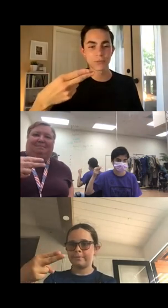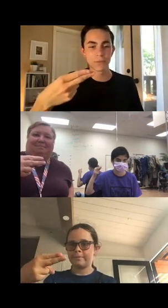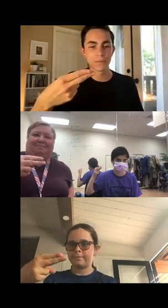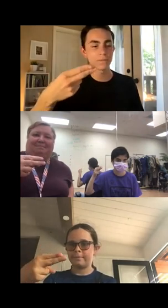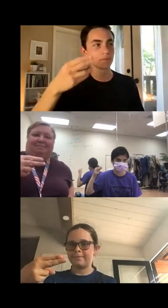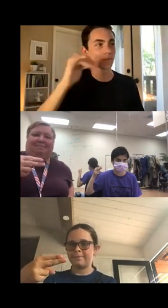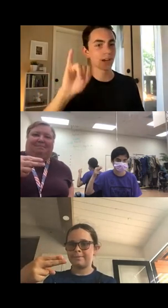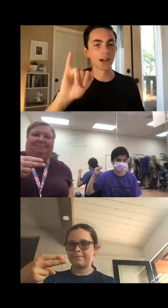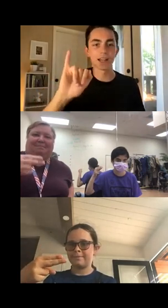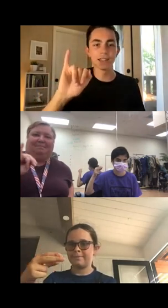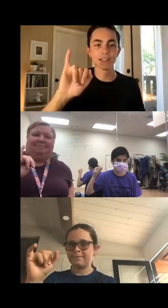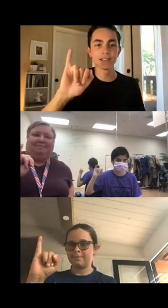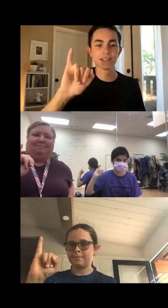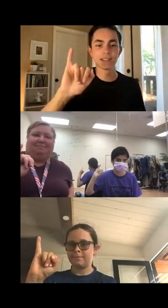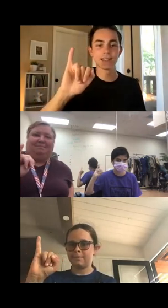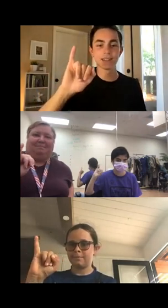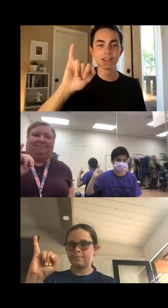H, I,